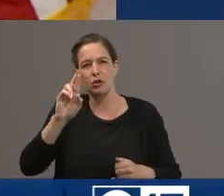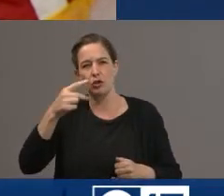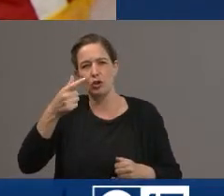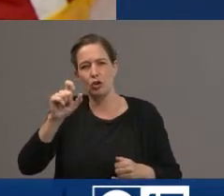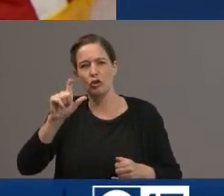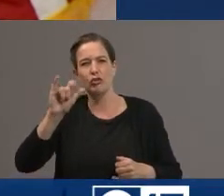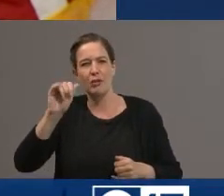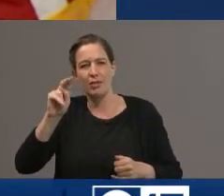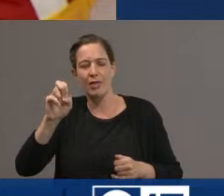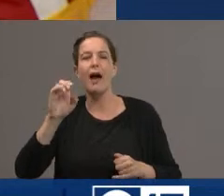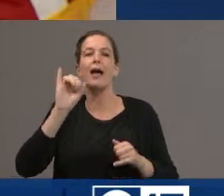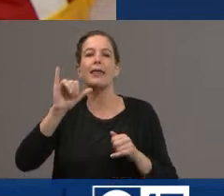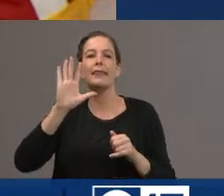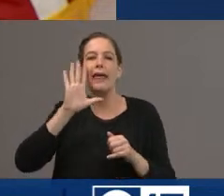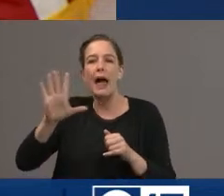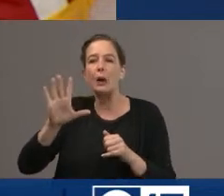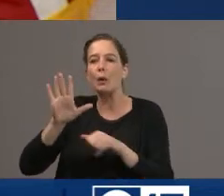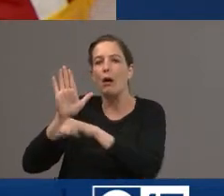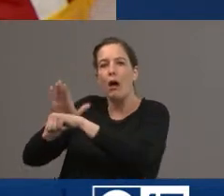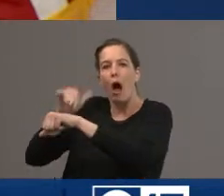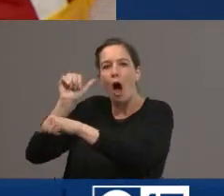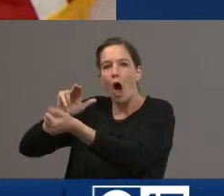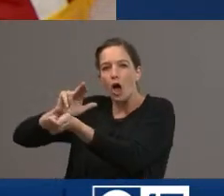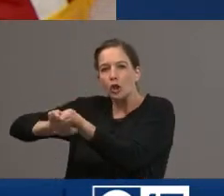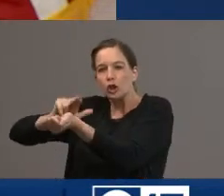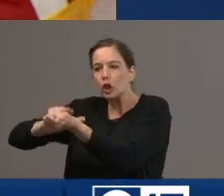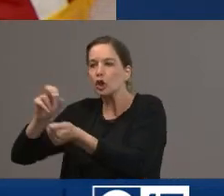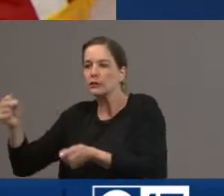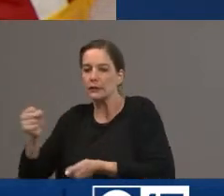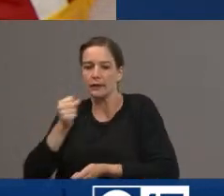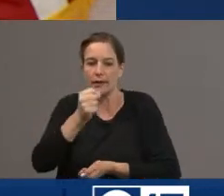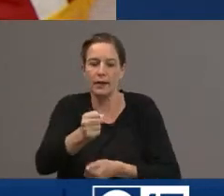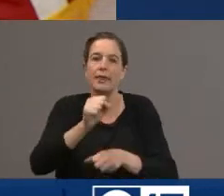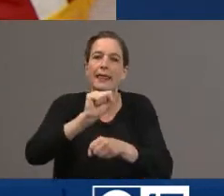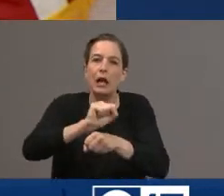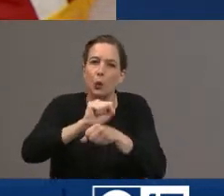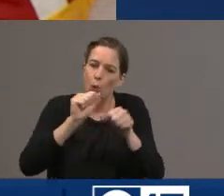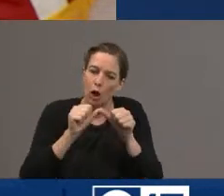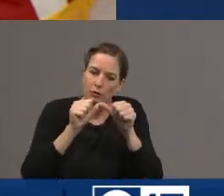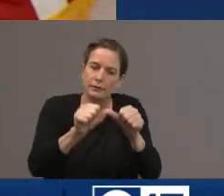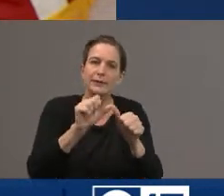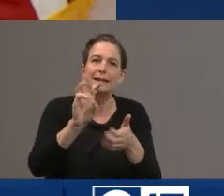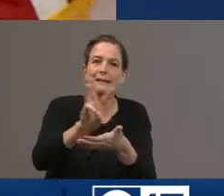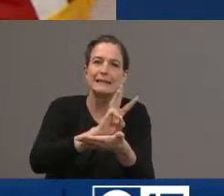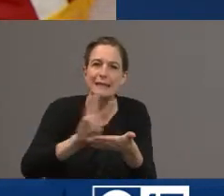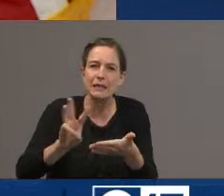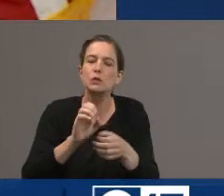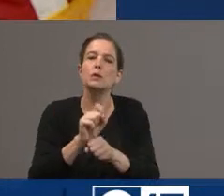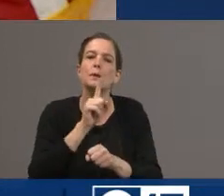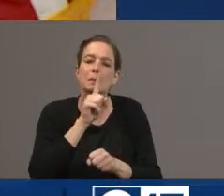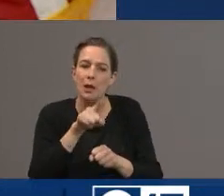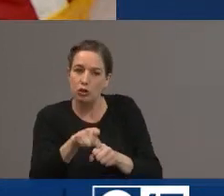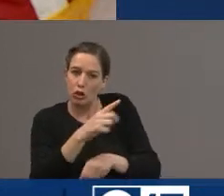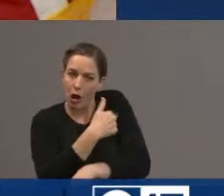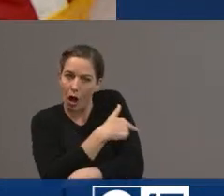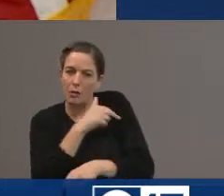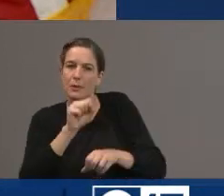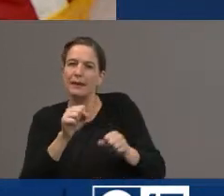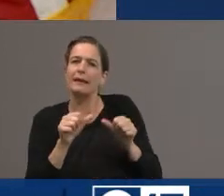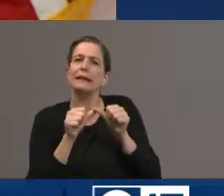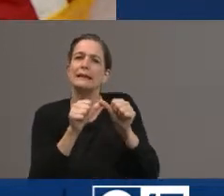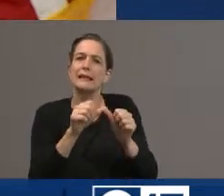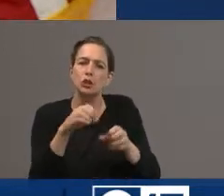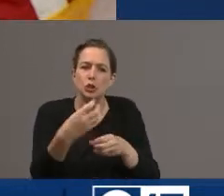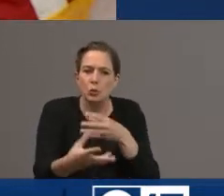nurses to our hospitals for up to 6 weeks as needed to make sure that they can continue to provide care to